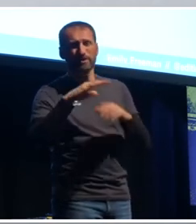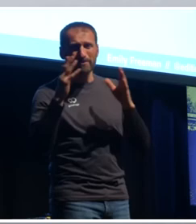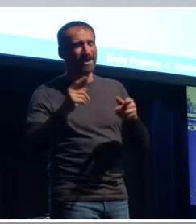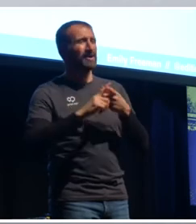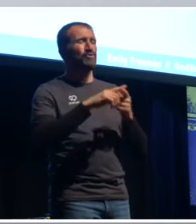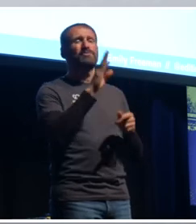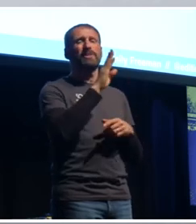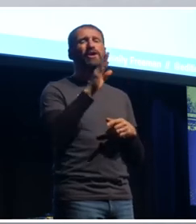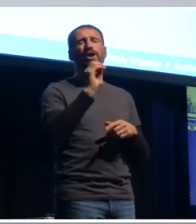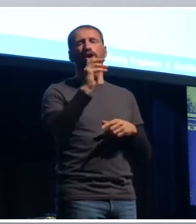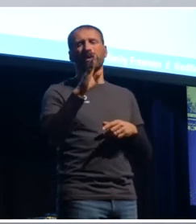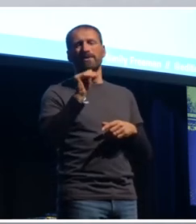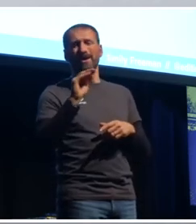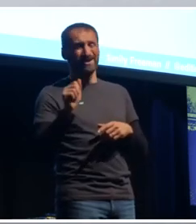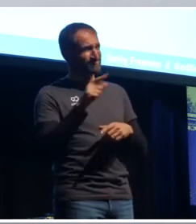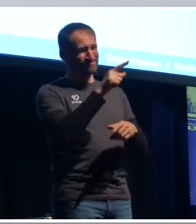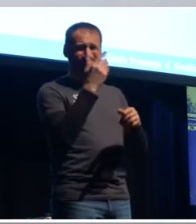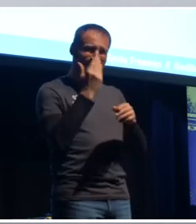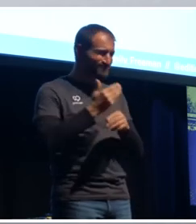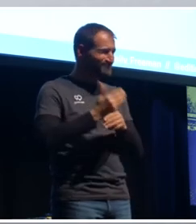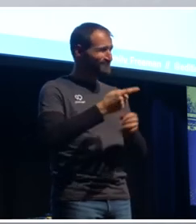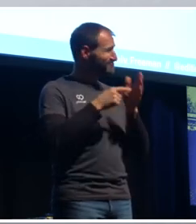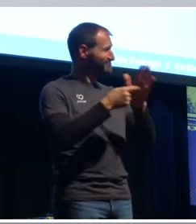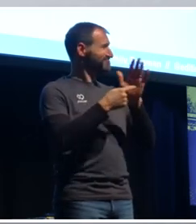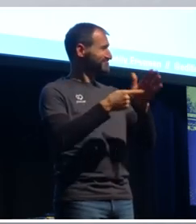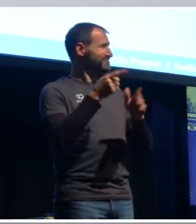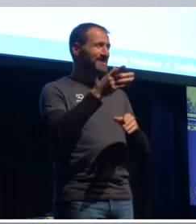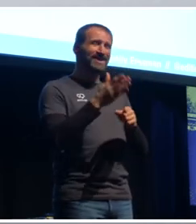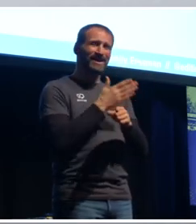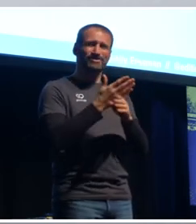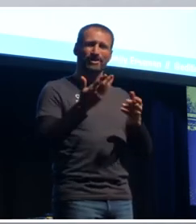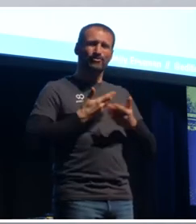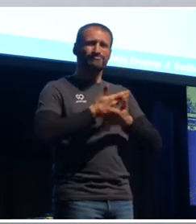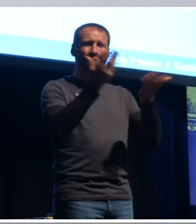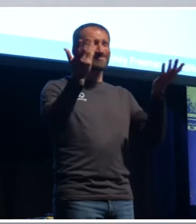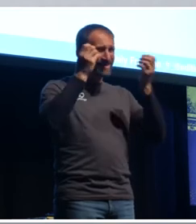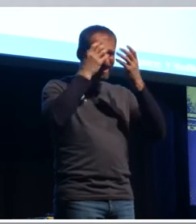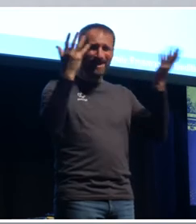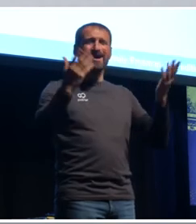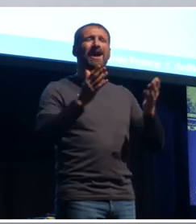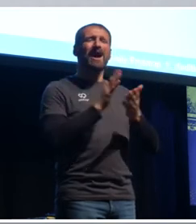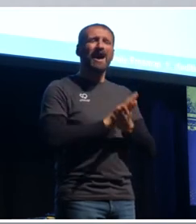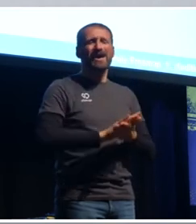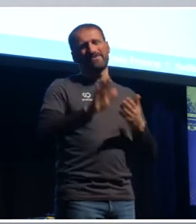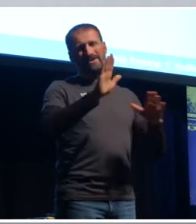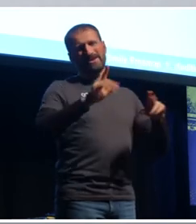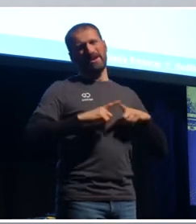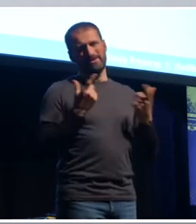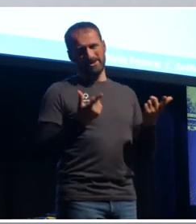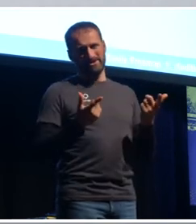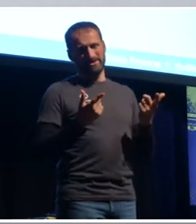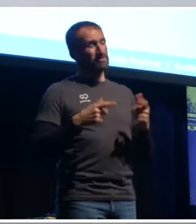to eliminate that decision. Now, you don't have to go to that extreme, but try to remove unnecessary decisions from your